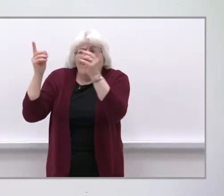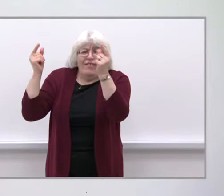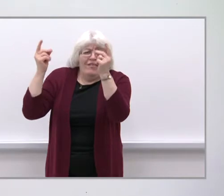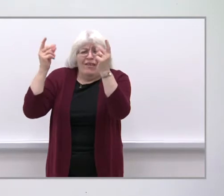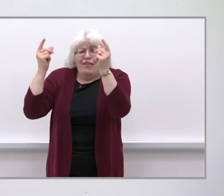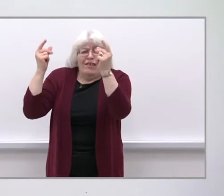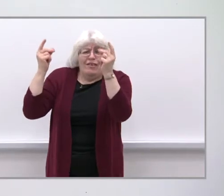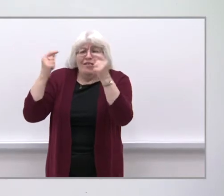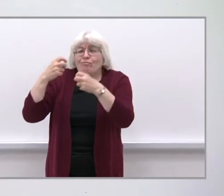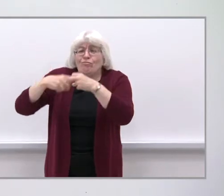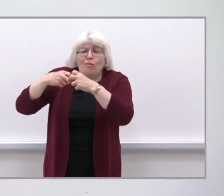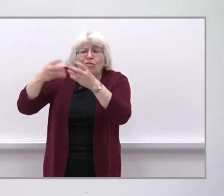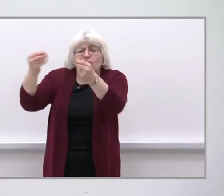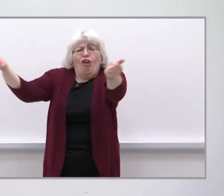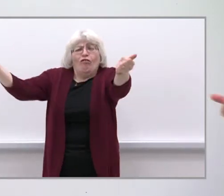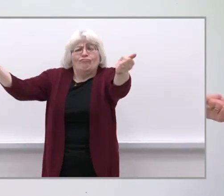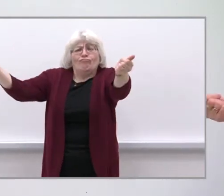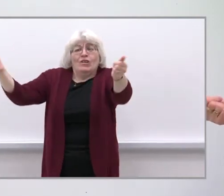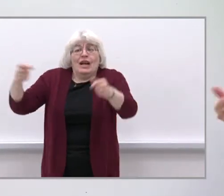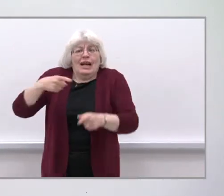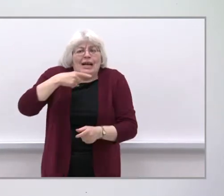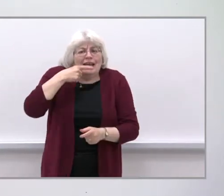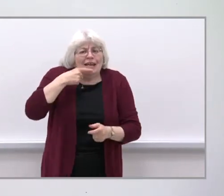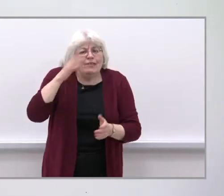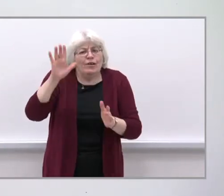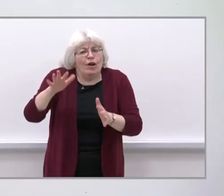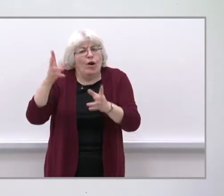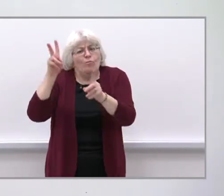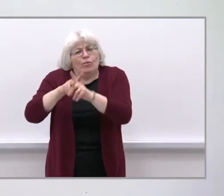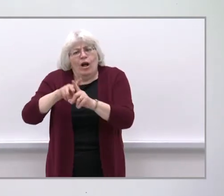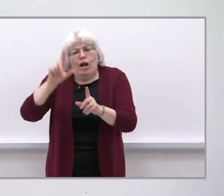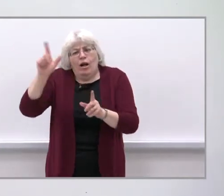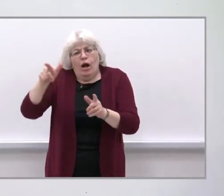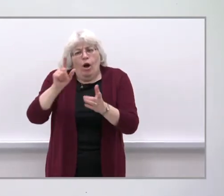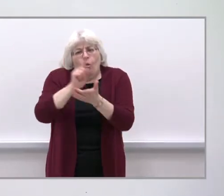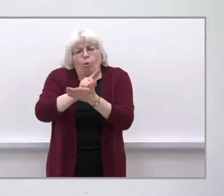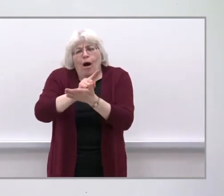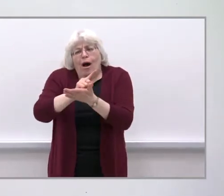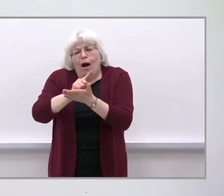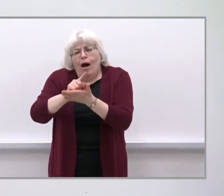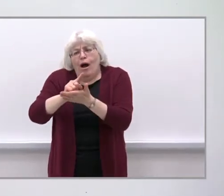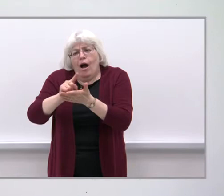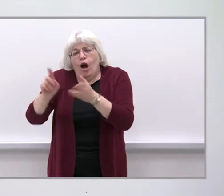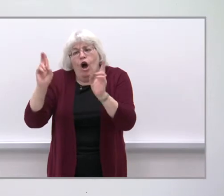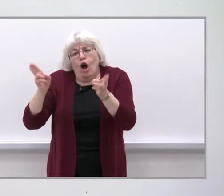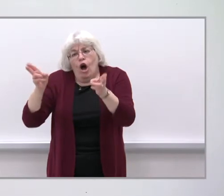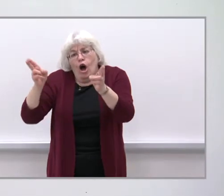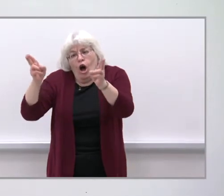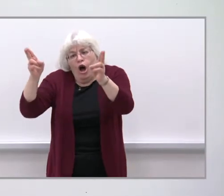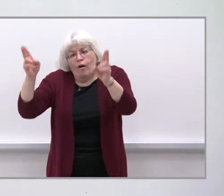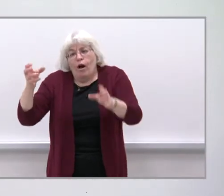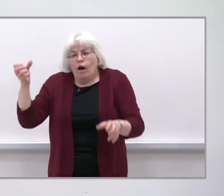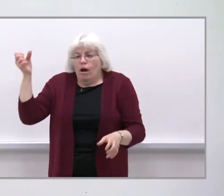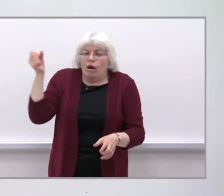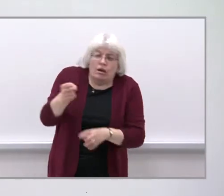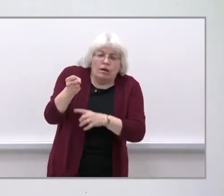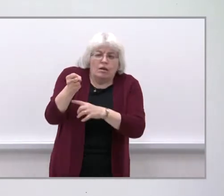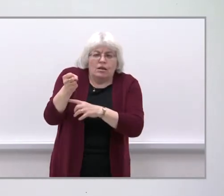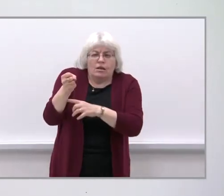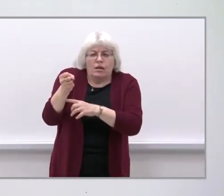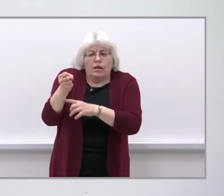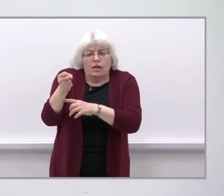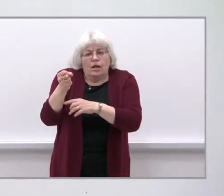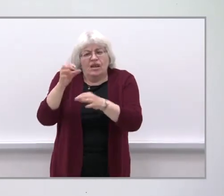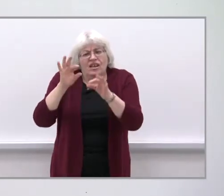phone calls, make their complaints quickly and have that resolved. With a deaf person, you have to have this appointment, which is going to take a week or two, and then you have